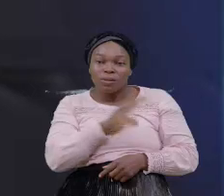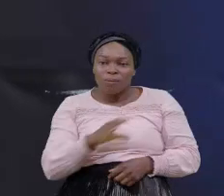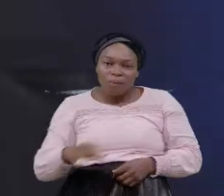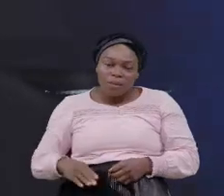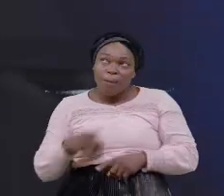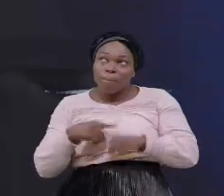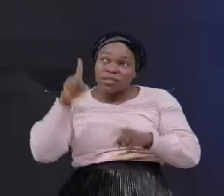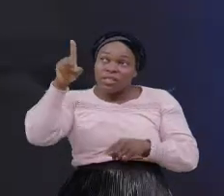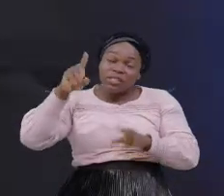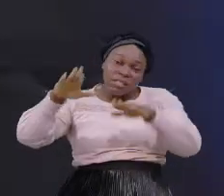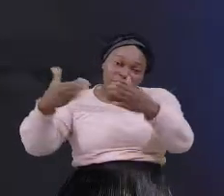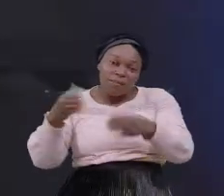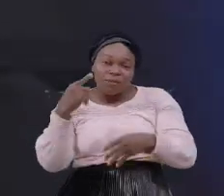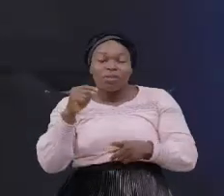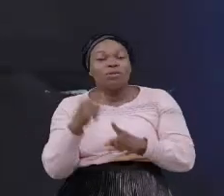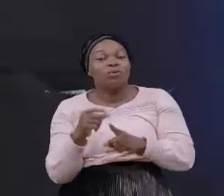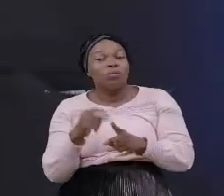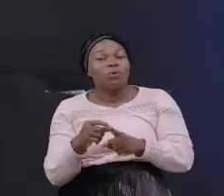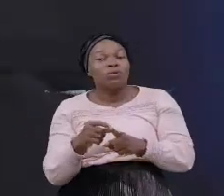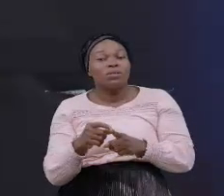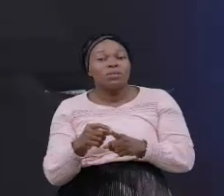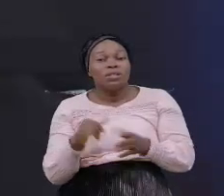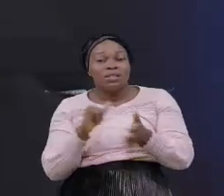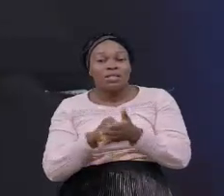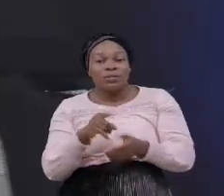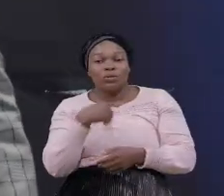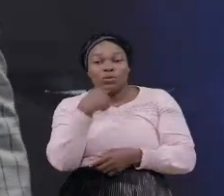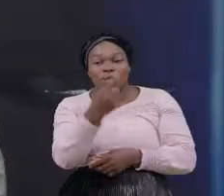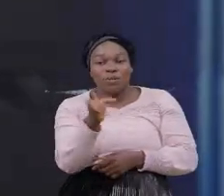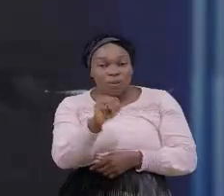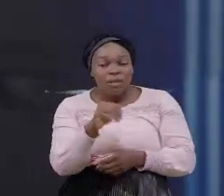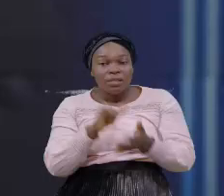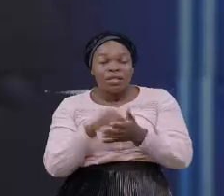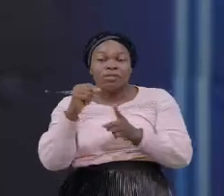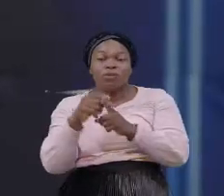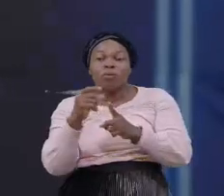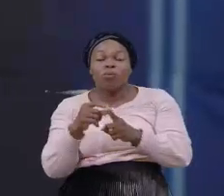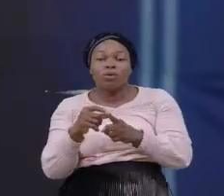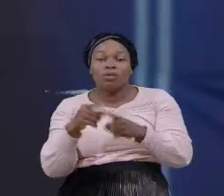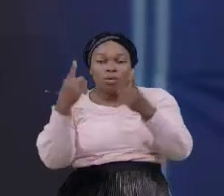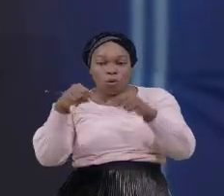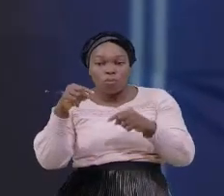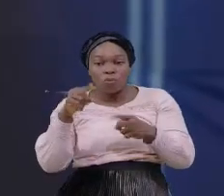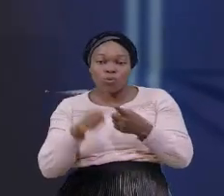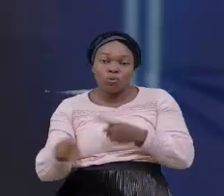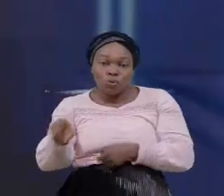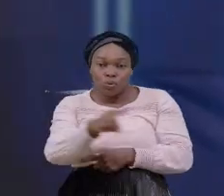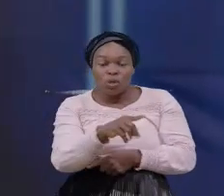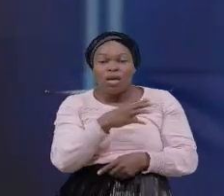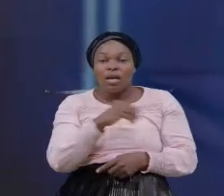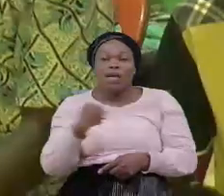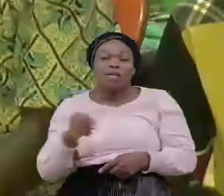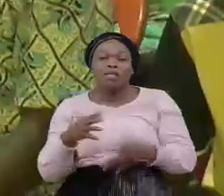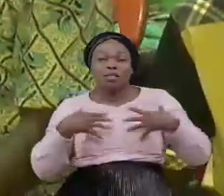Tell them this. The word is coming from him. And when he gets to you, healing will